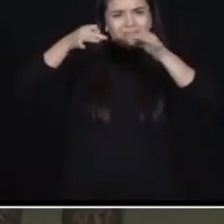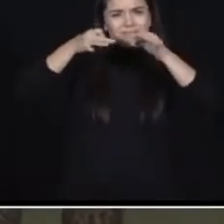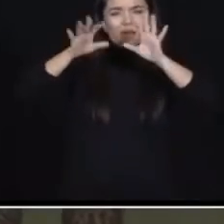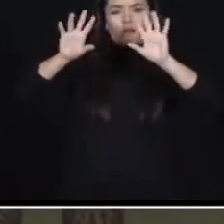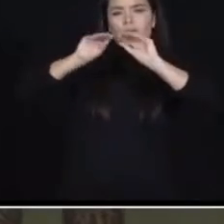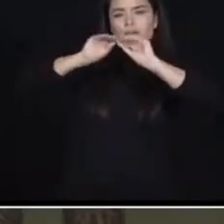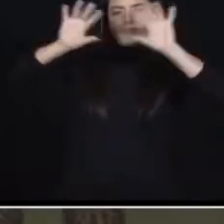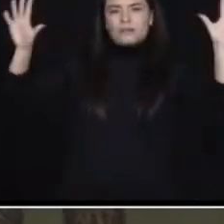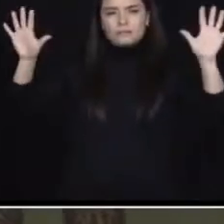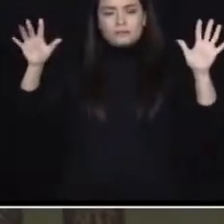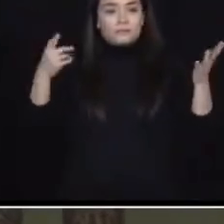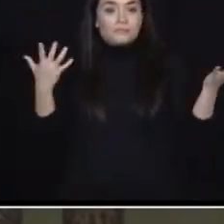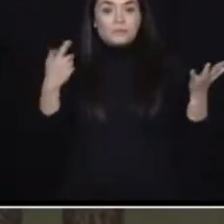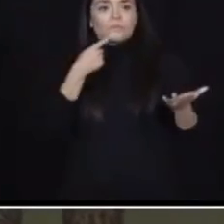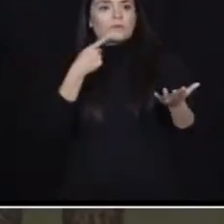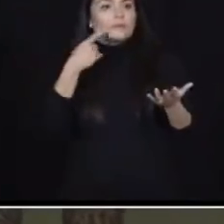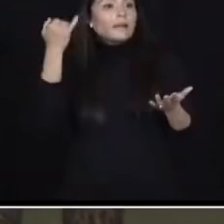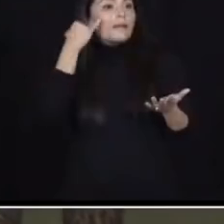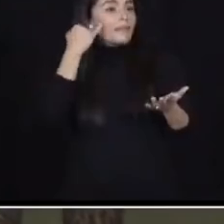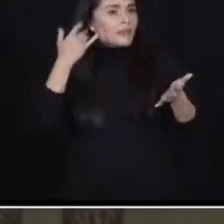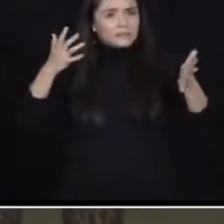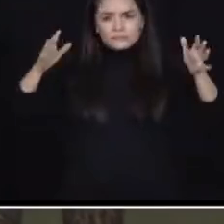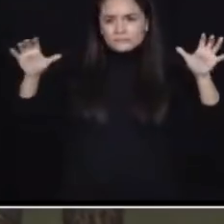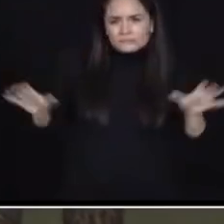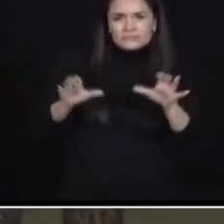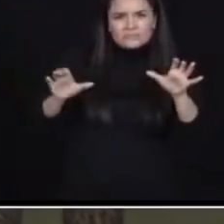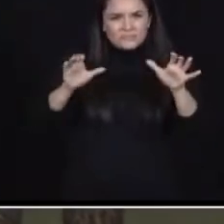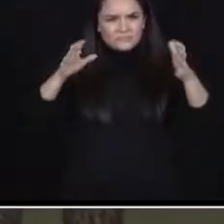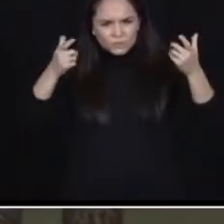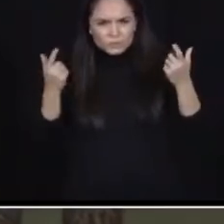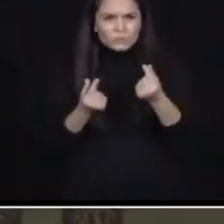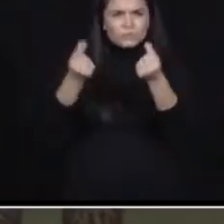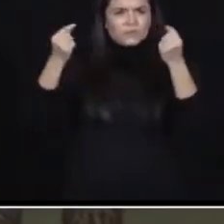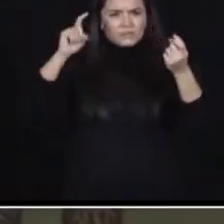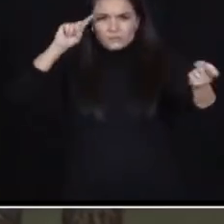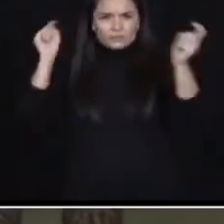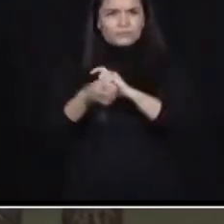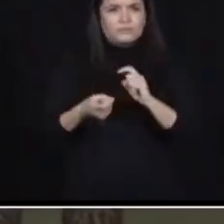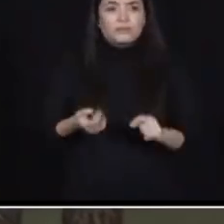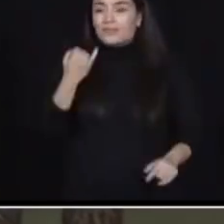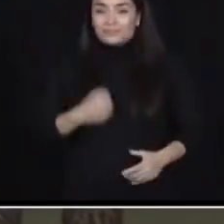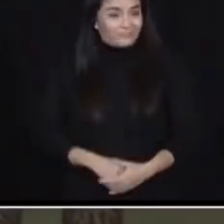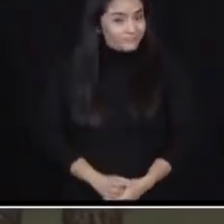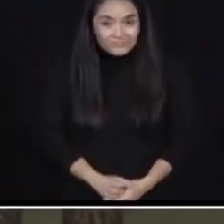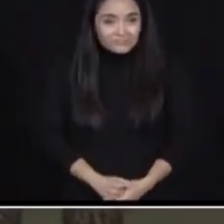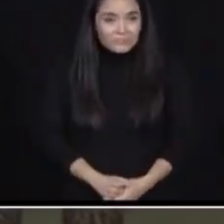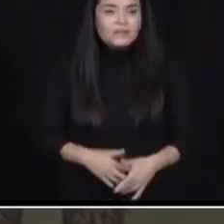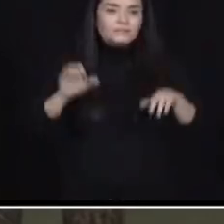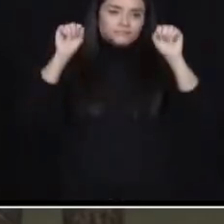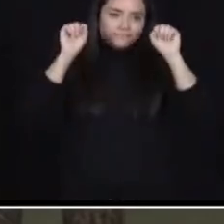action, if we don't change course in a big way, Ontario is on track